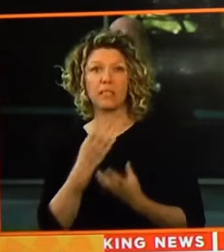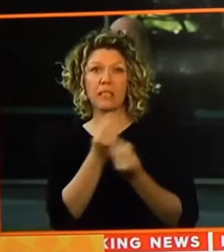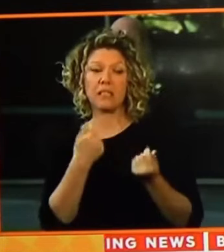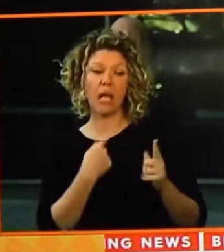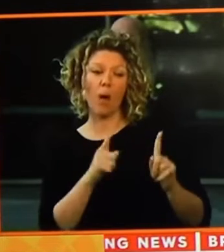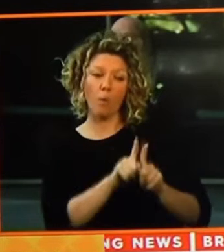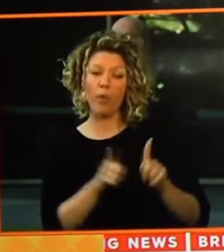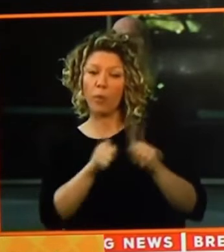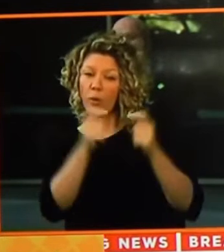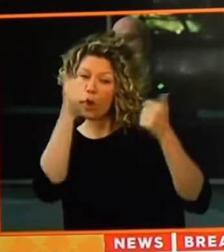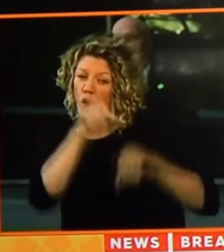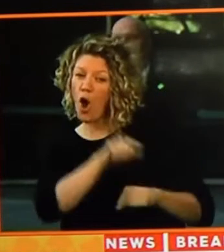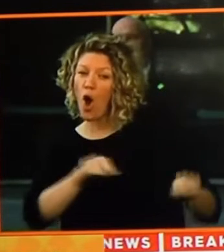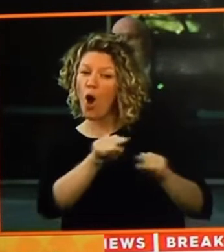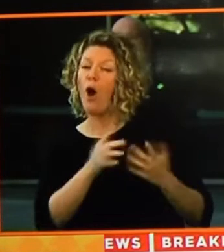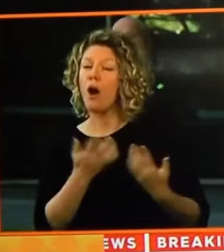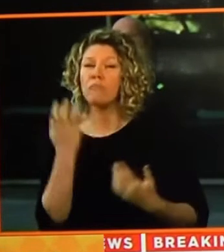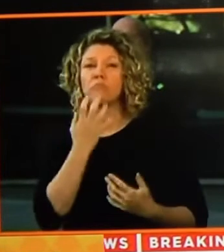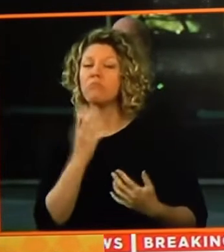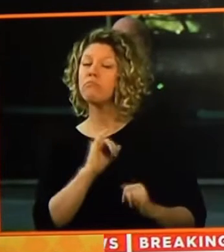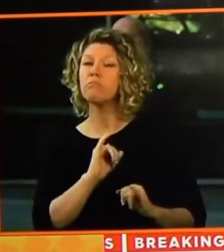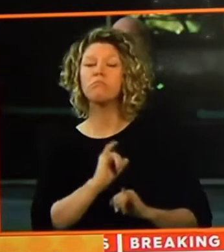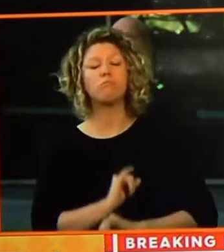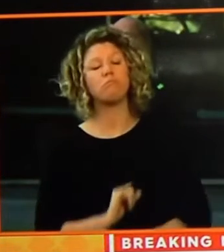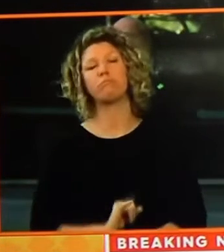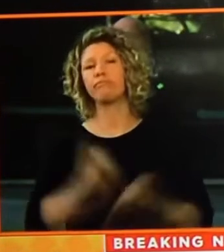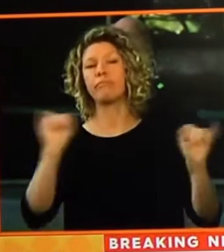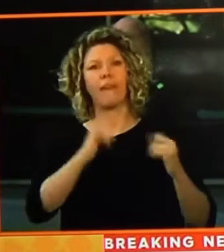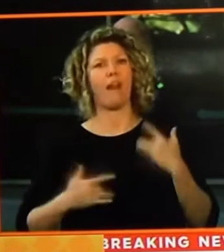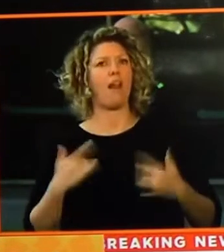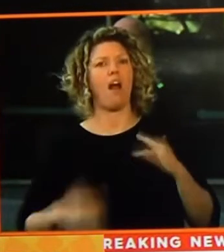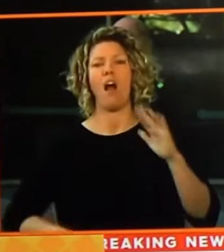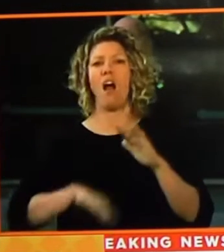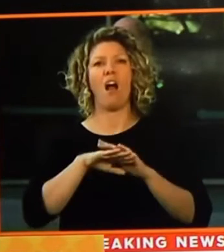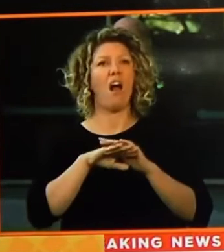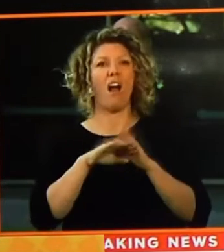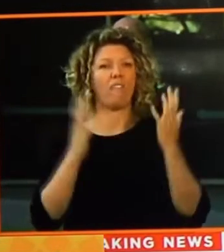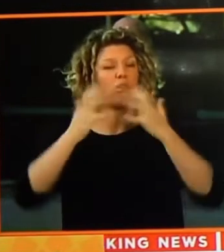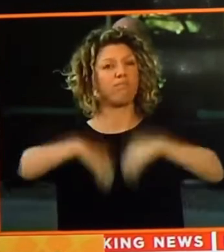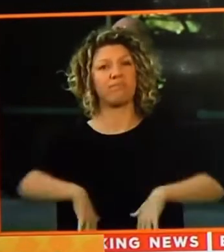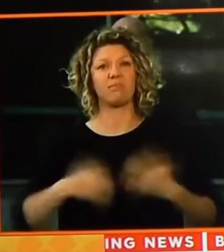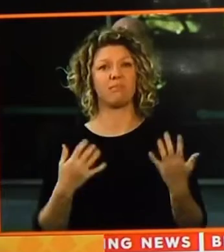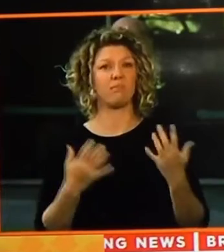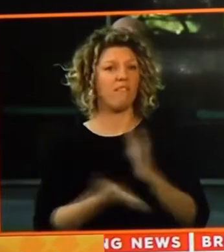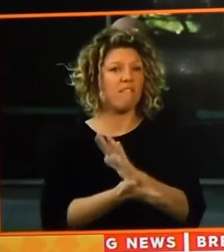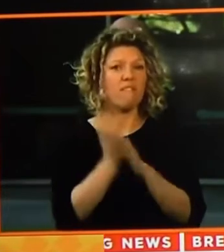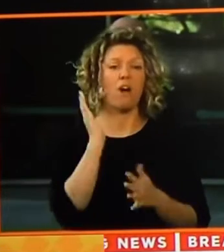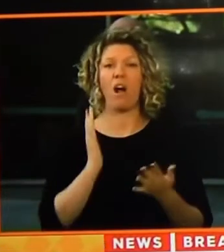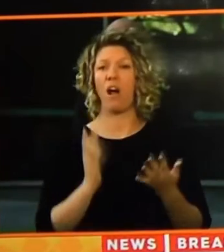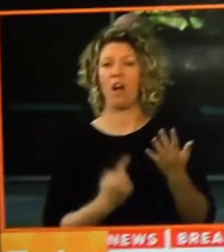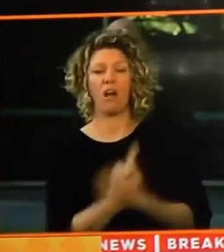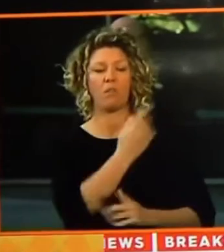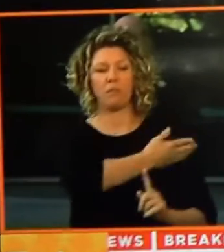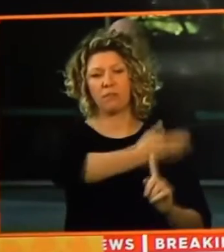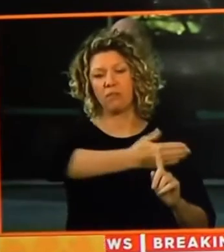with some of them who have been truly devastated and dislocated as a result of natural disasters and in particular bushfires over the